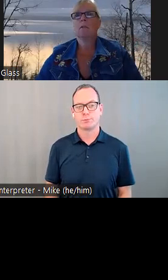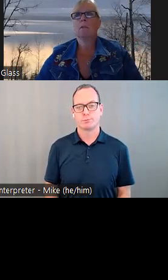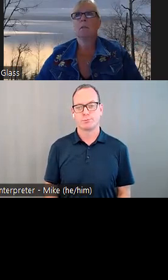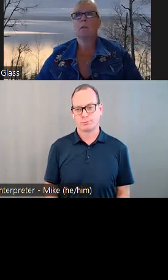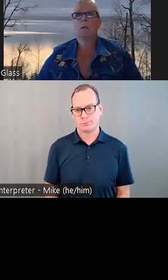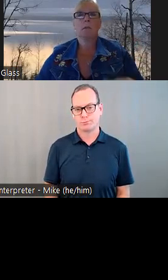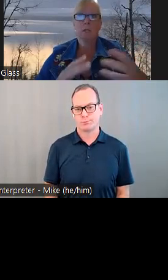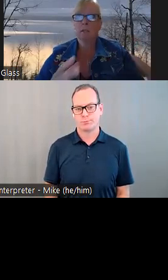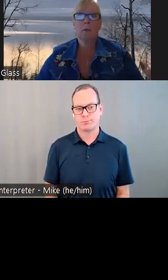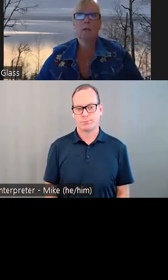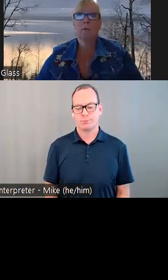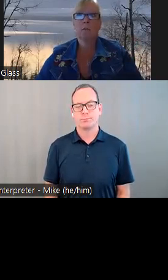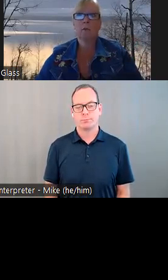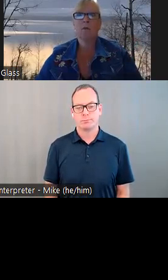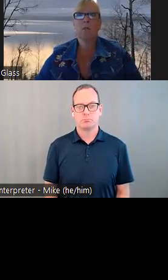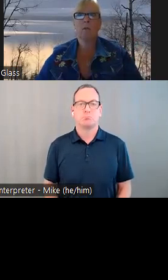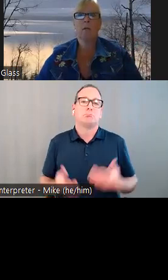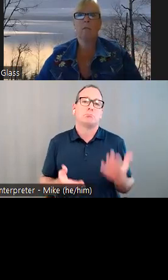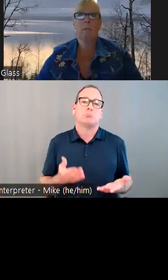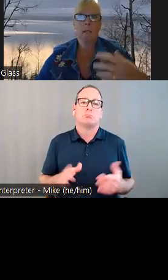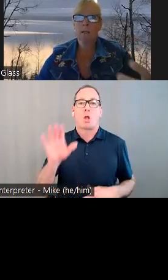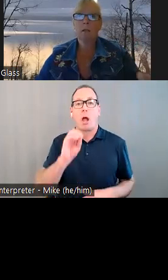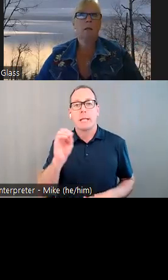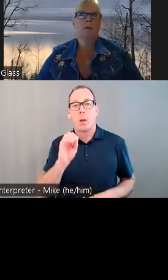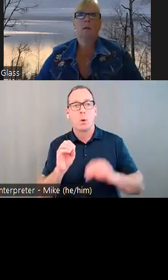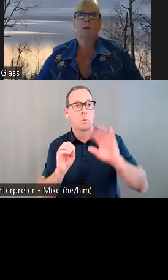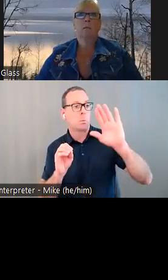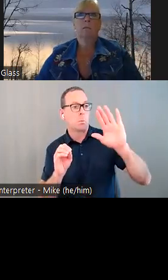interesting in particular pockets of the province. You may have many